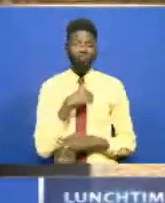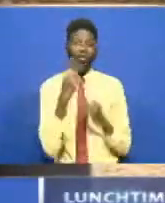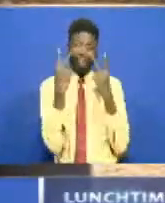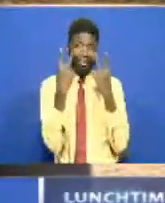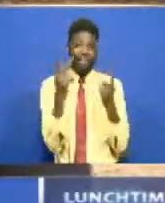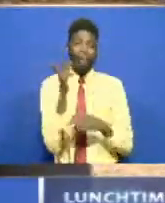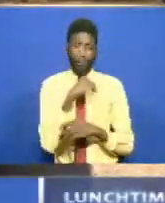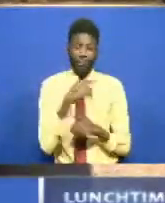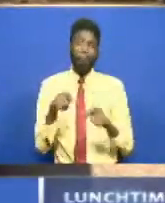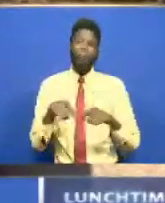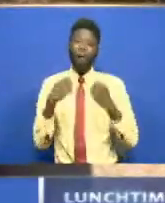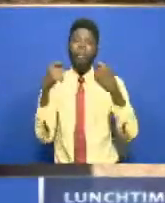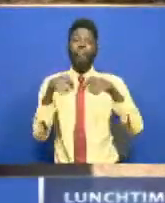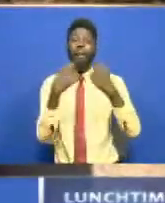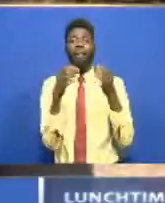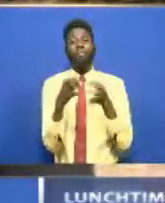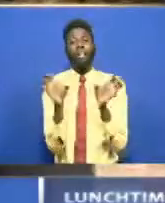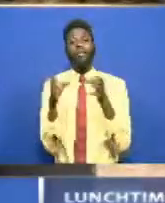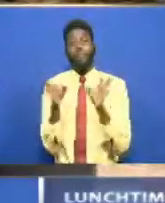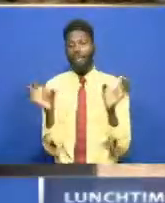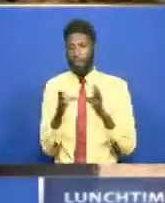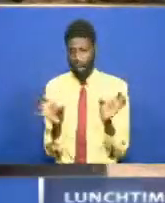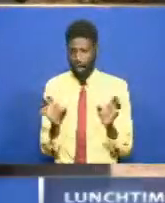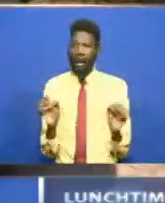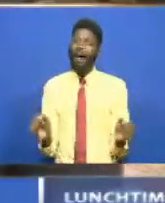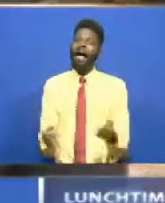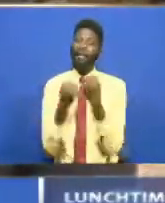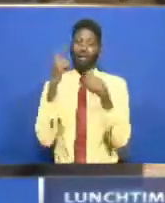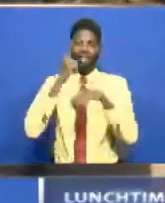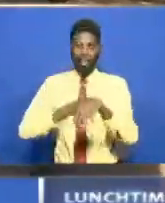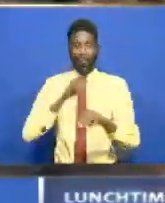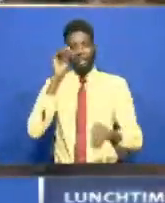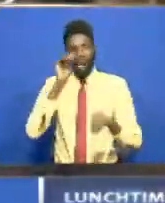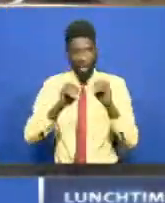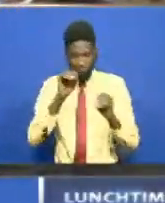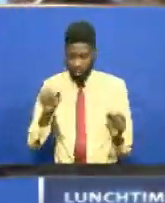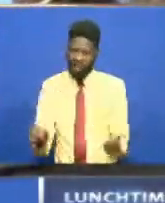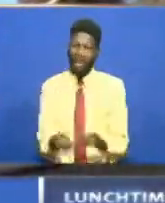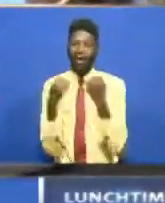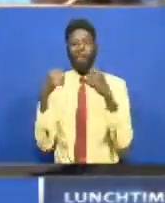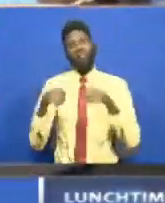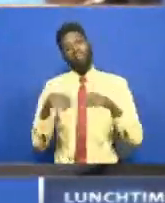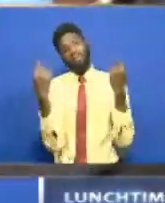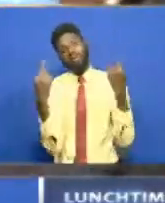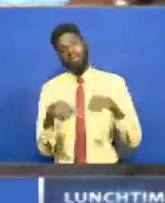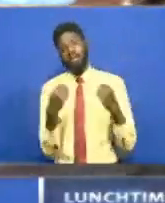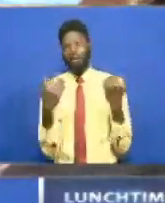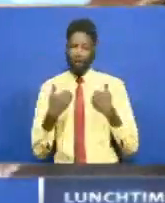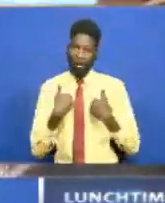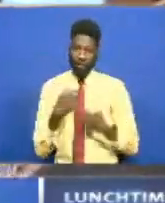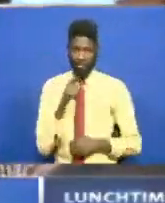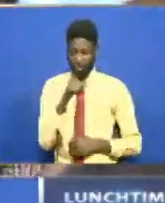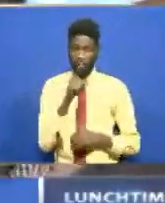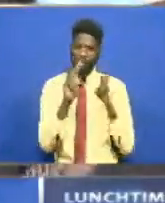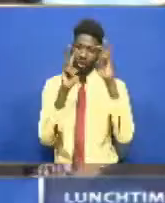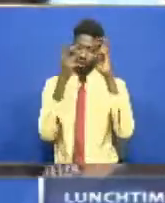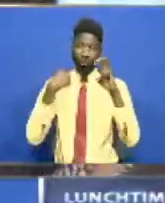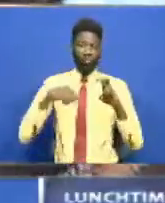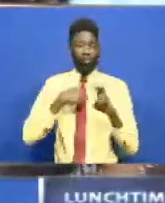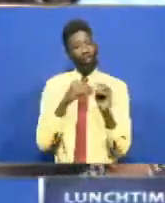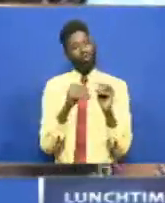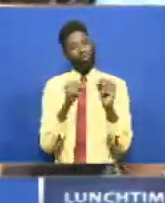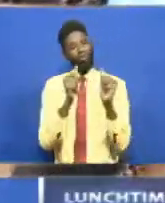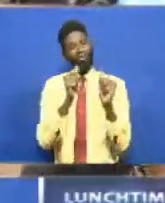divisions and very bloody divisions at every election cycle. So it is an issue we must treat once and for all.